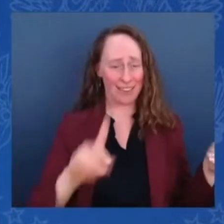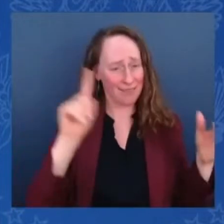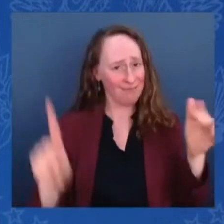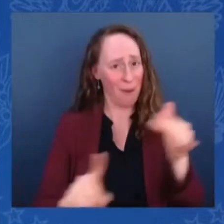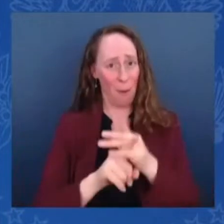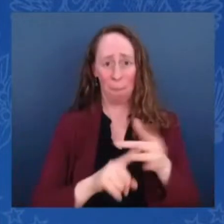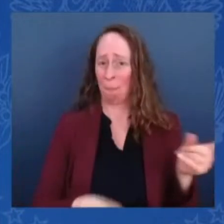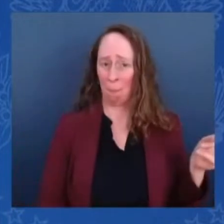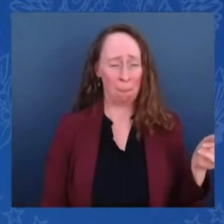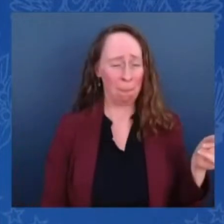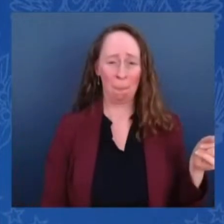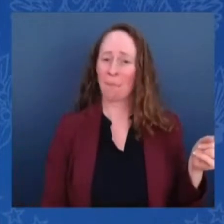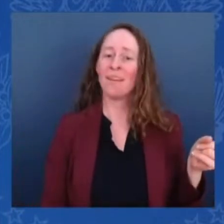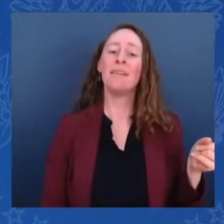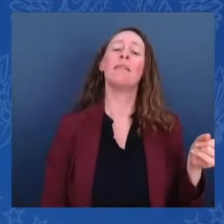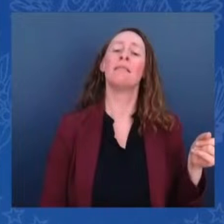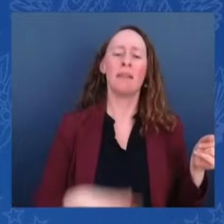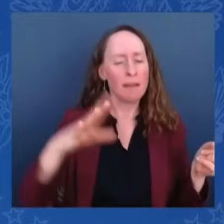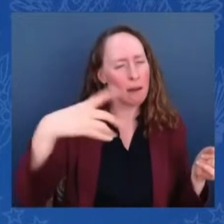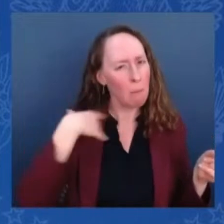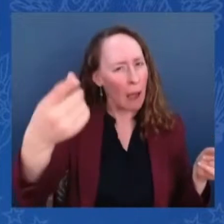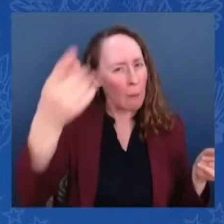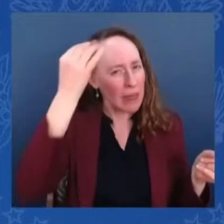Think about it.